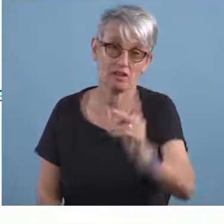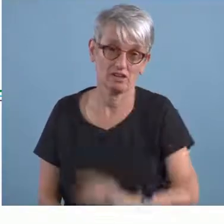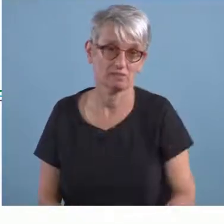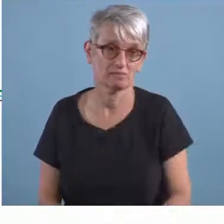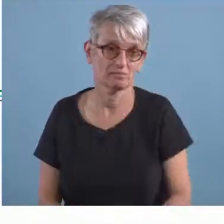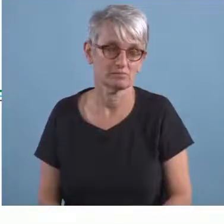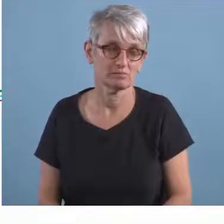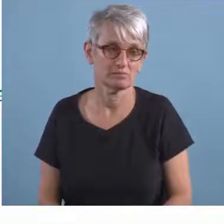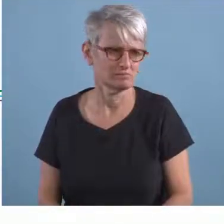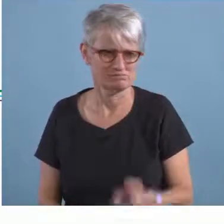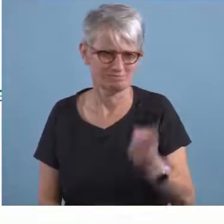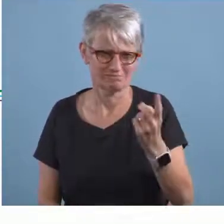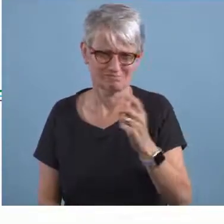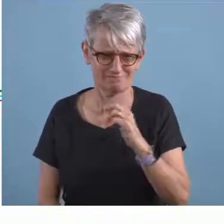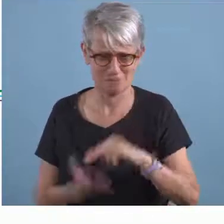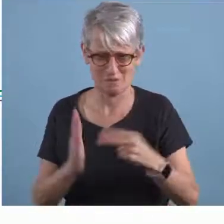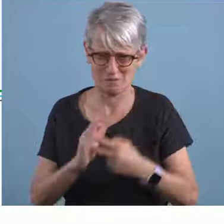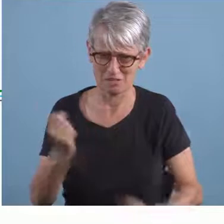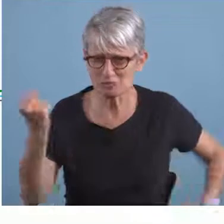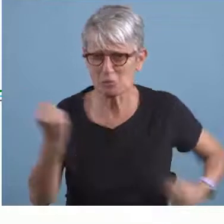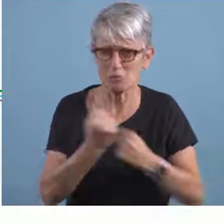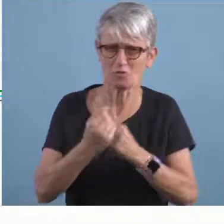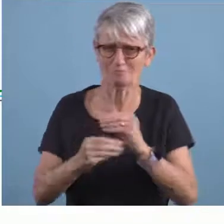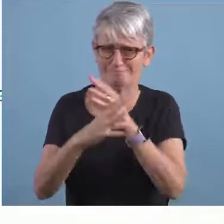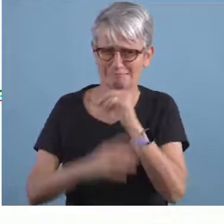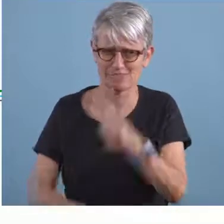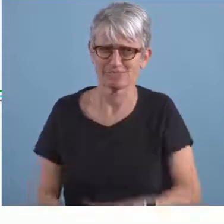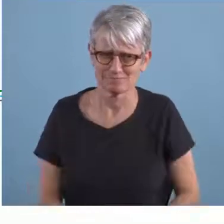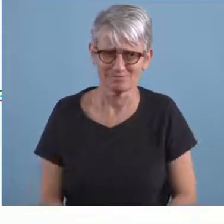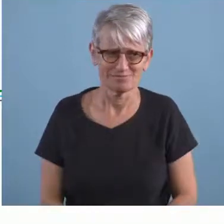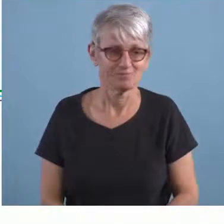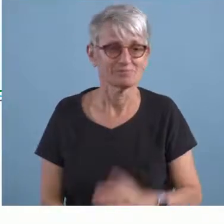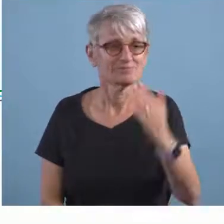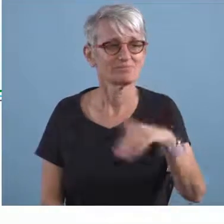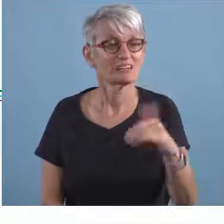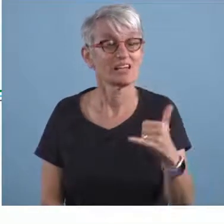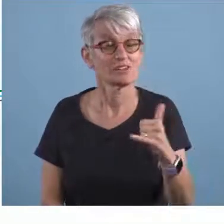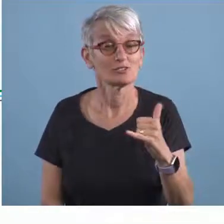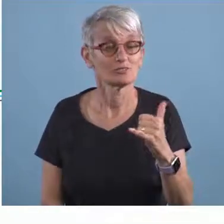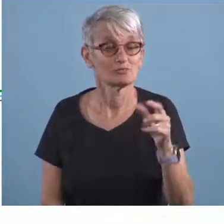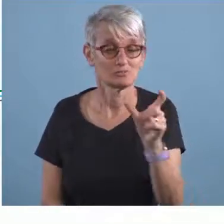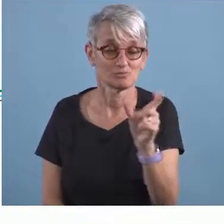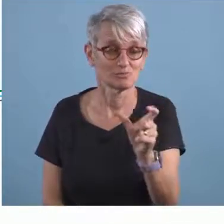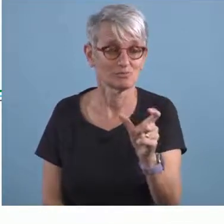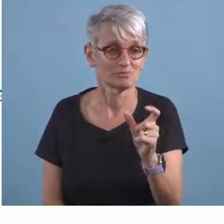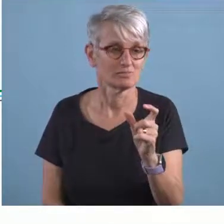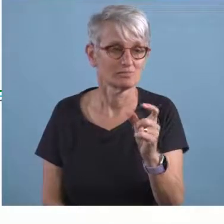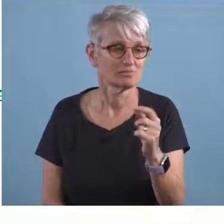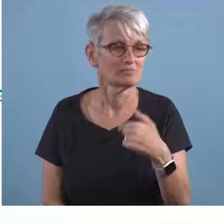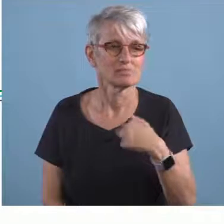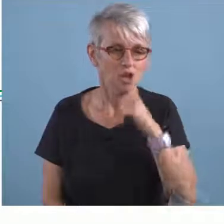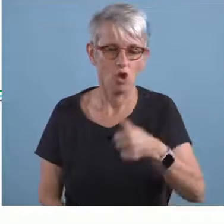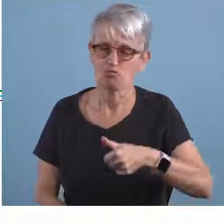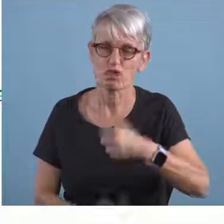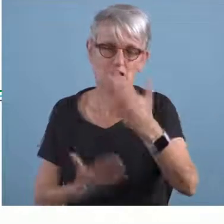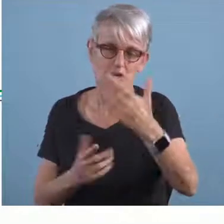not a resounding endorsement of telepractice. The yellow bar was, I haven't recommended it,